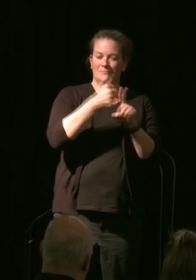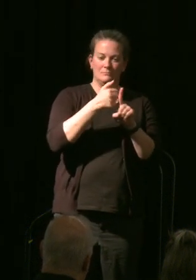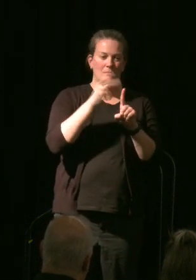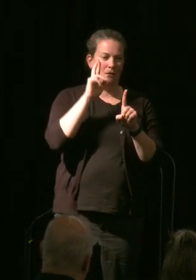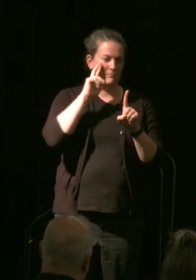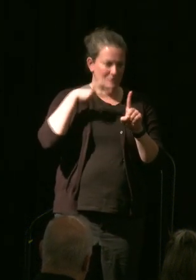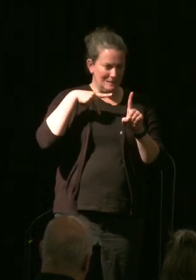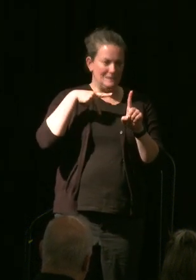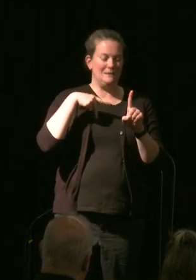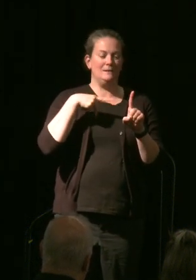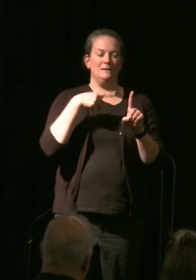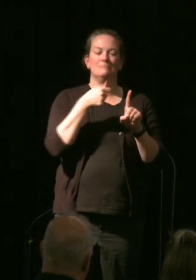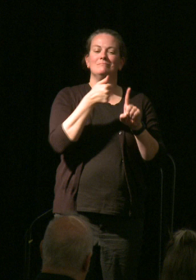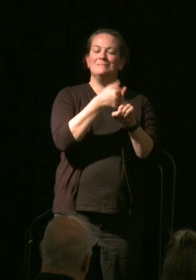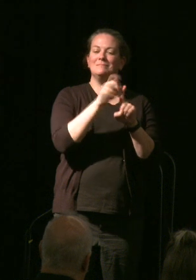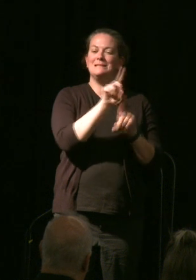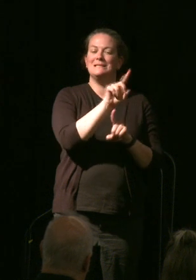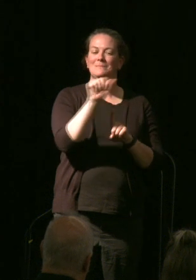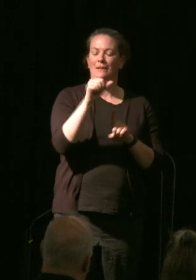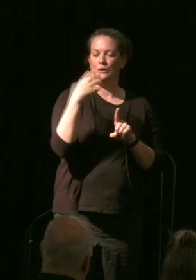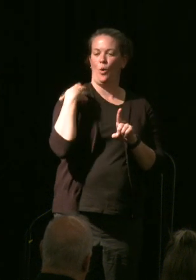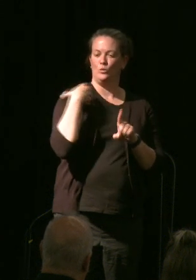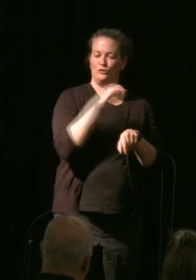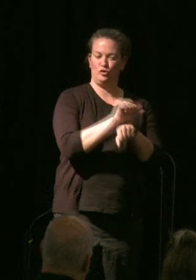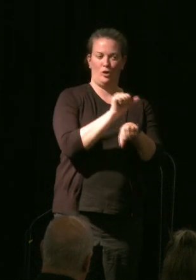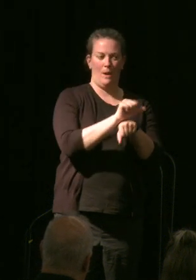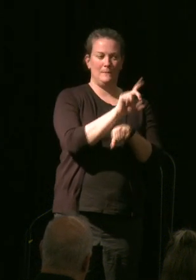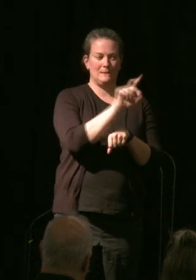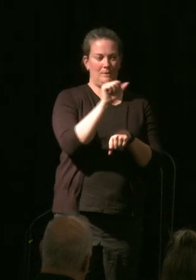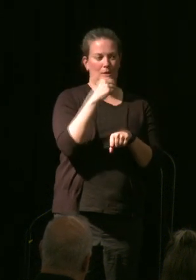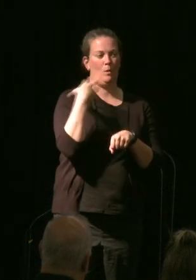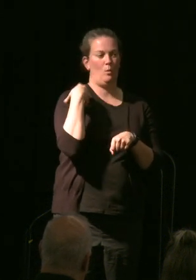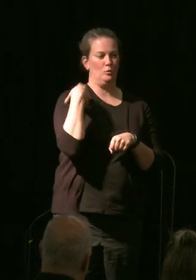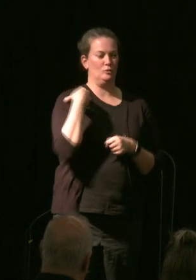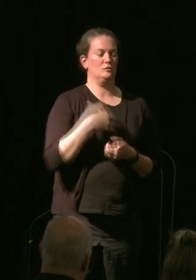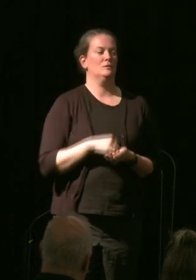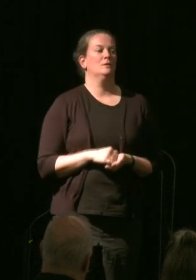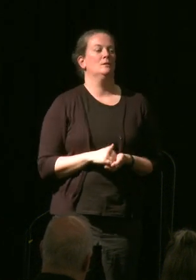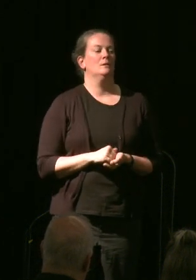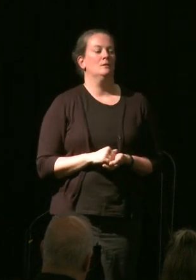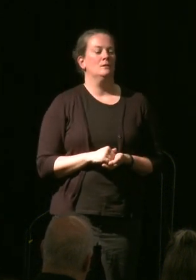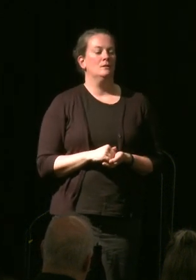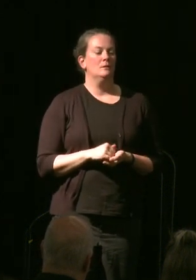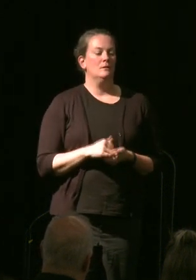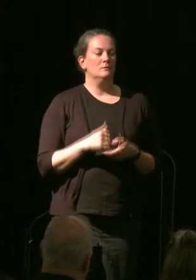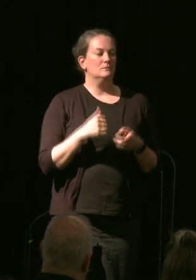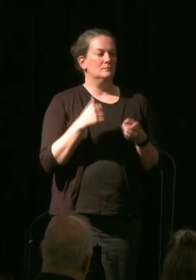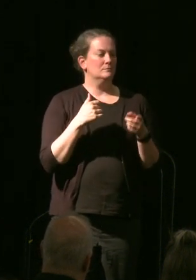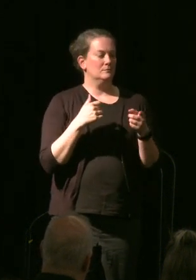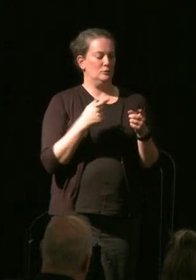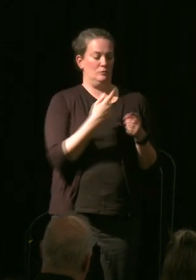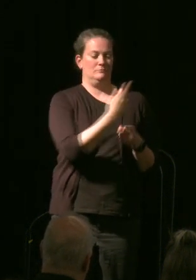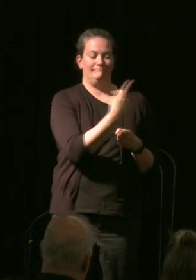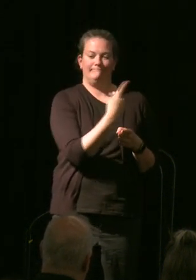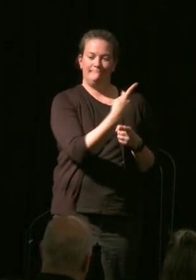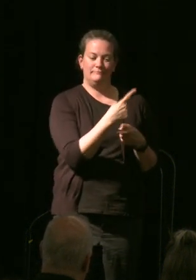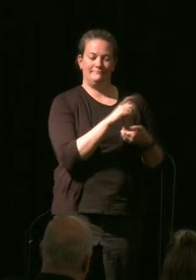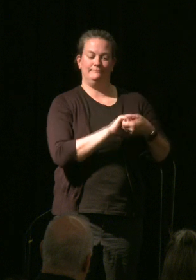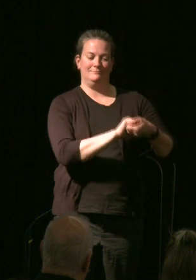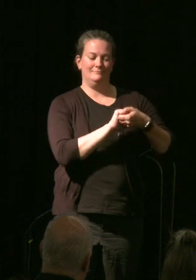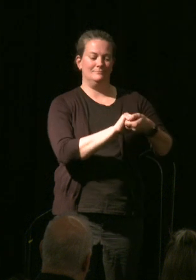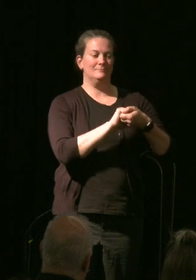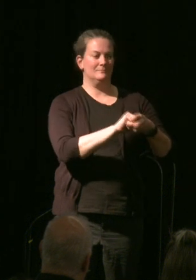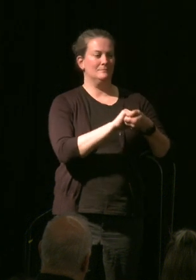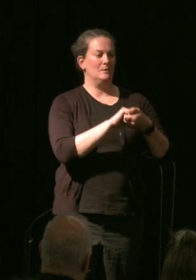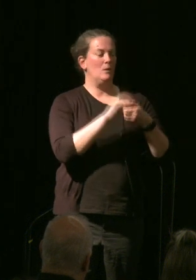we are now trying to bring this out to kind of the greater community and population to be able to work both virtually, and